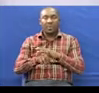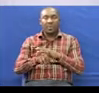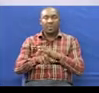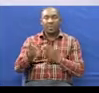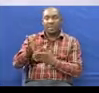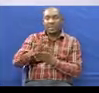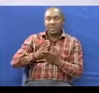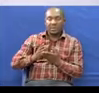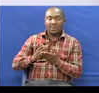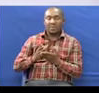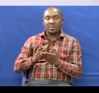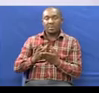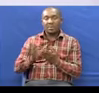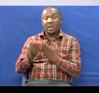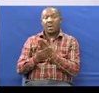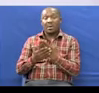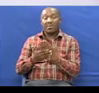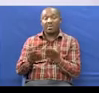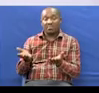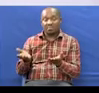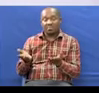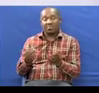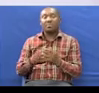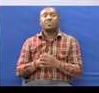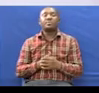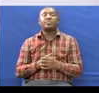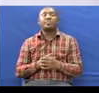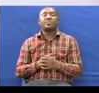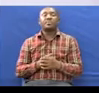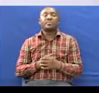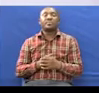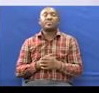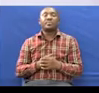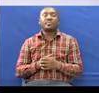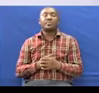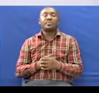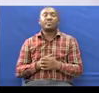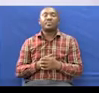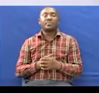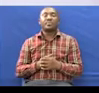in a certain country.